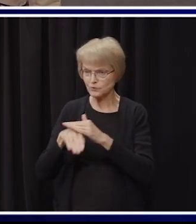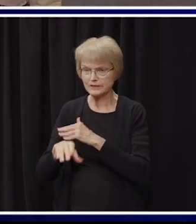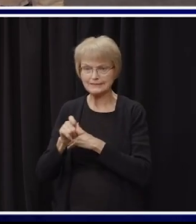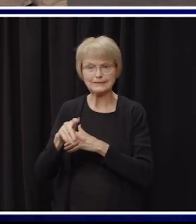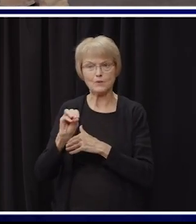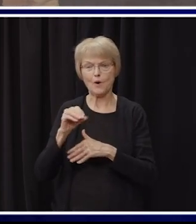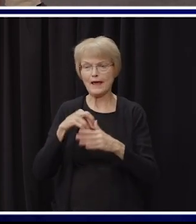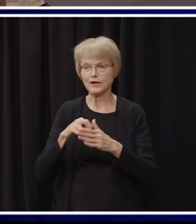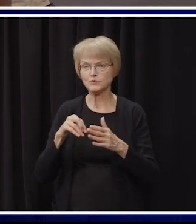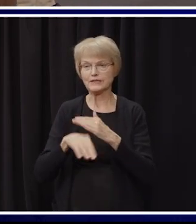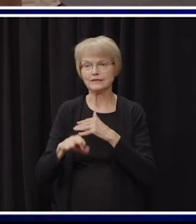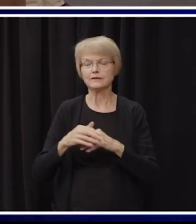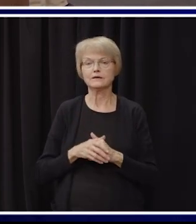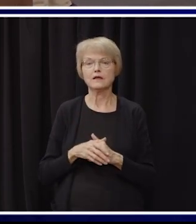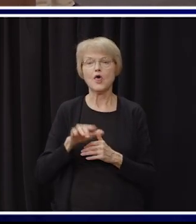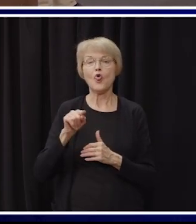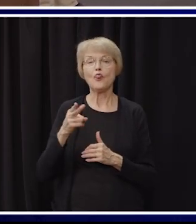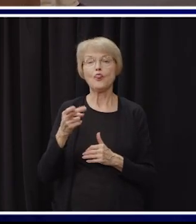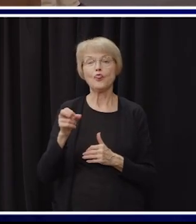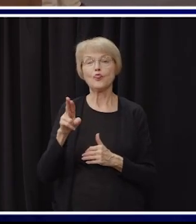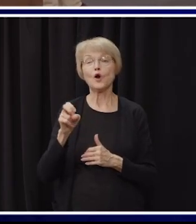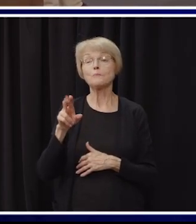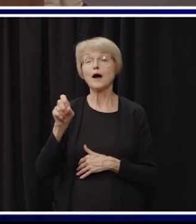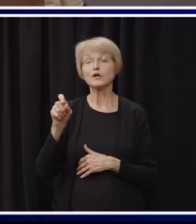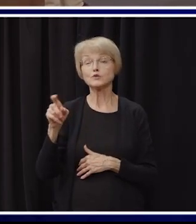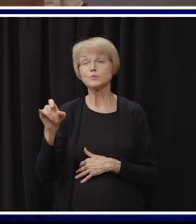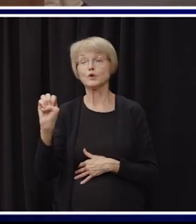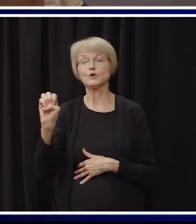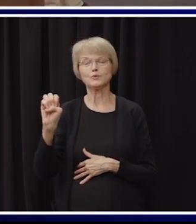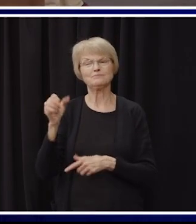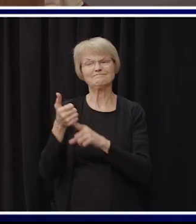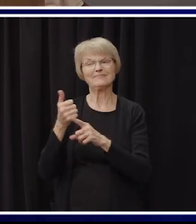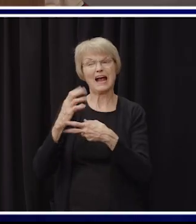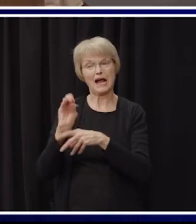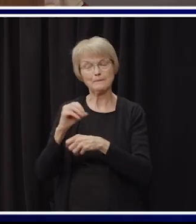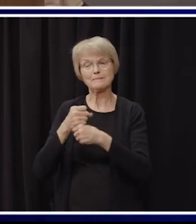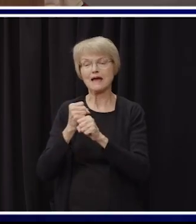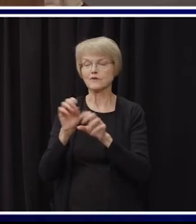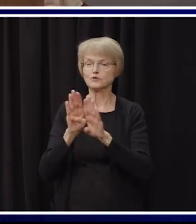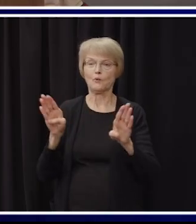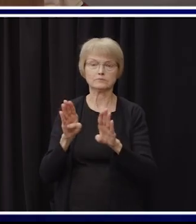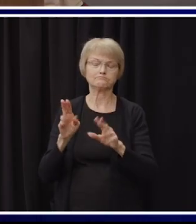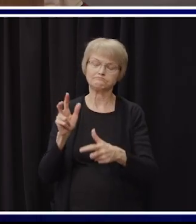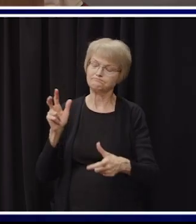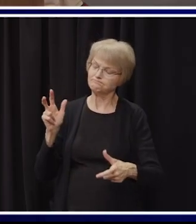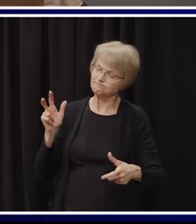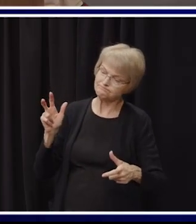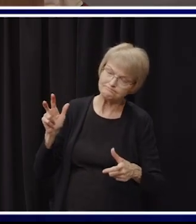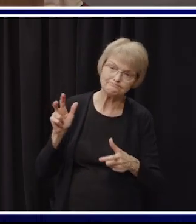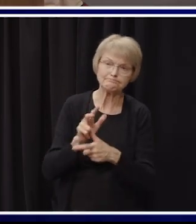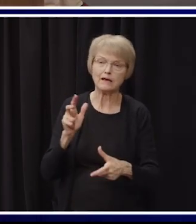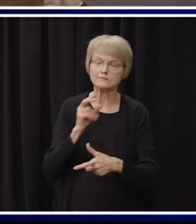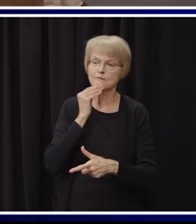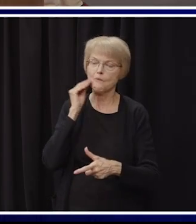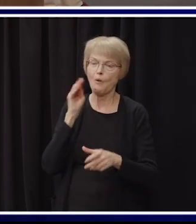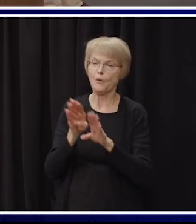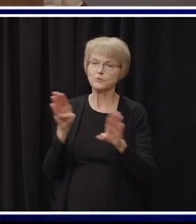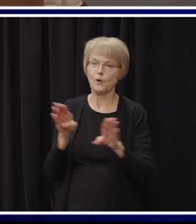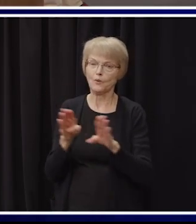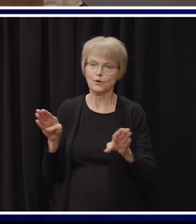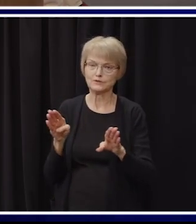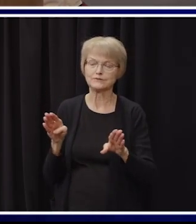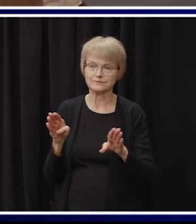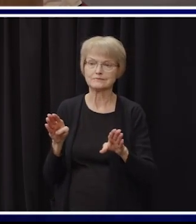note, Therma-Tru is a manufacturer of doors, and they make one of the best residential doors with